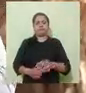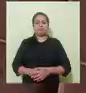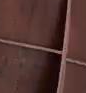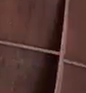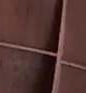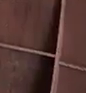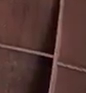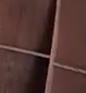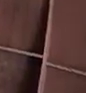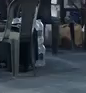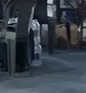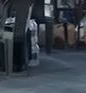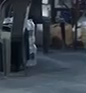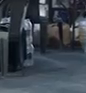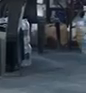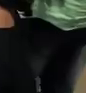error-free.